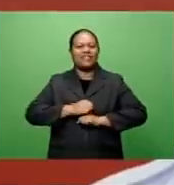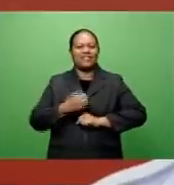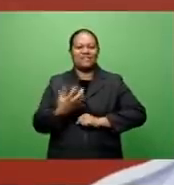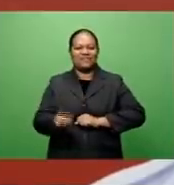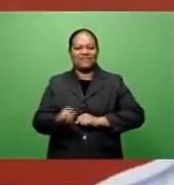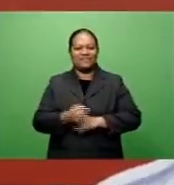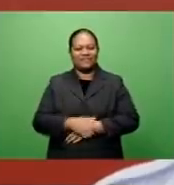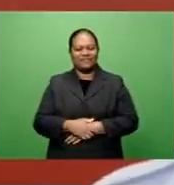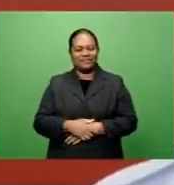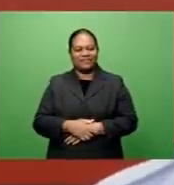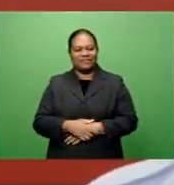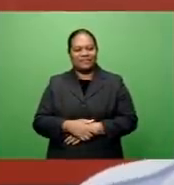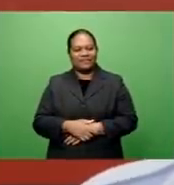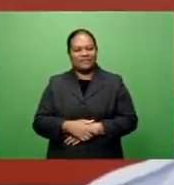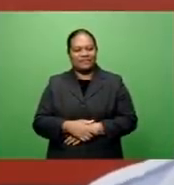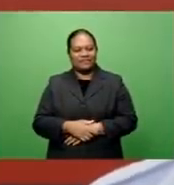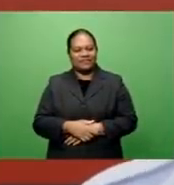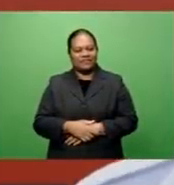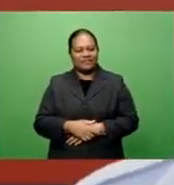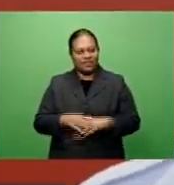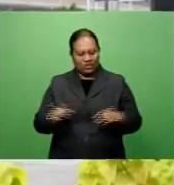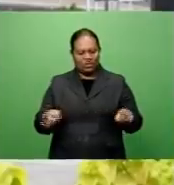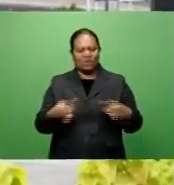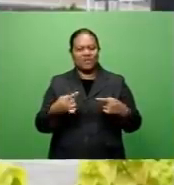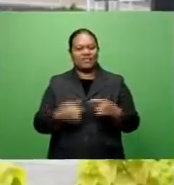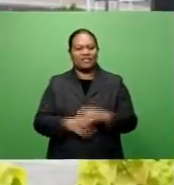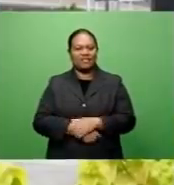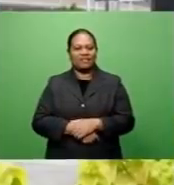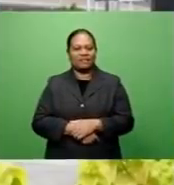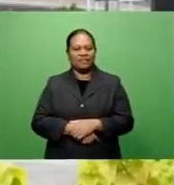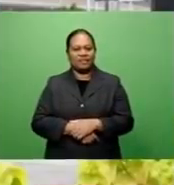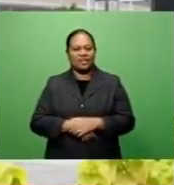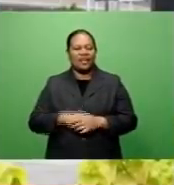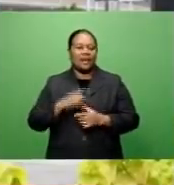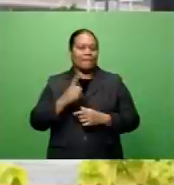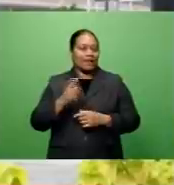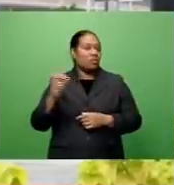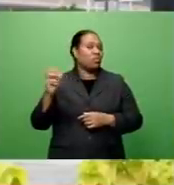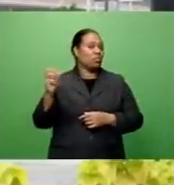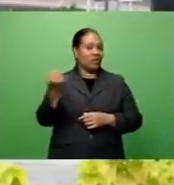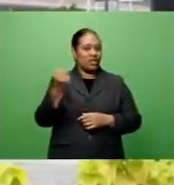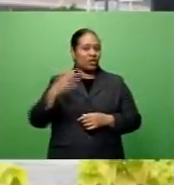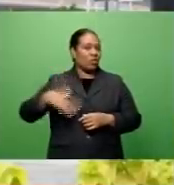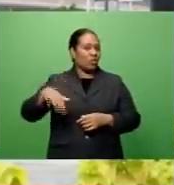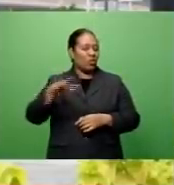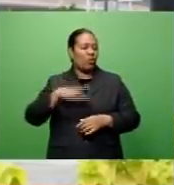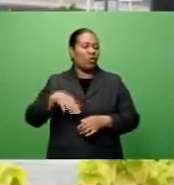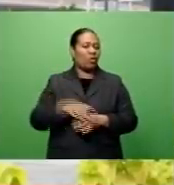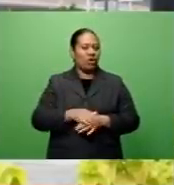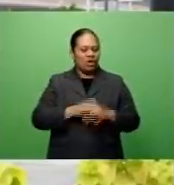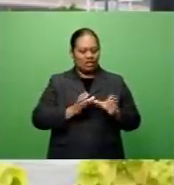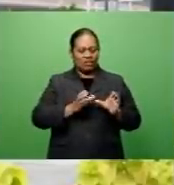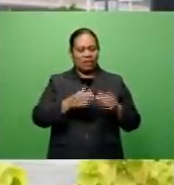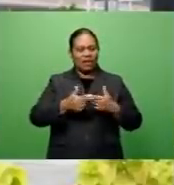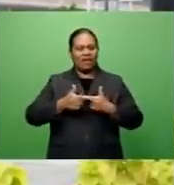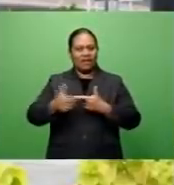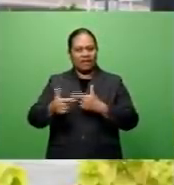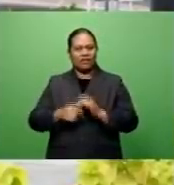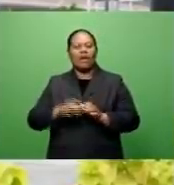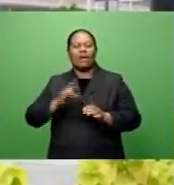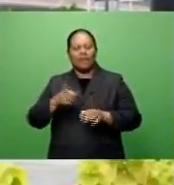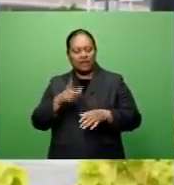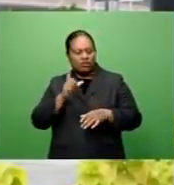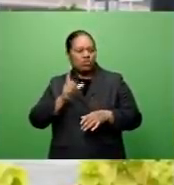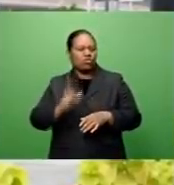and we'll see when the competition comes. But to win all grades, the boys from Delena Kaikai know they will have to do the